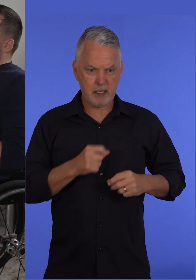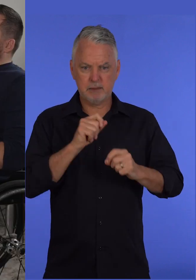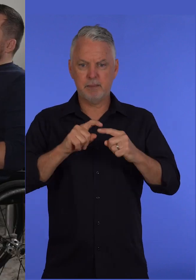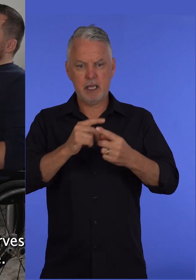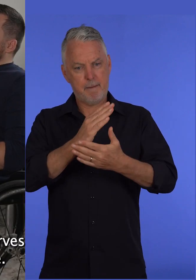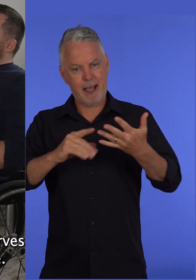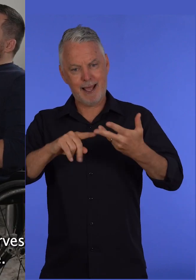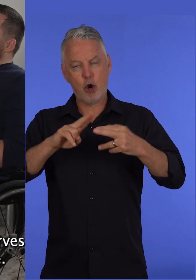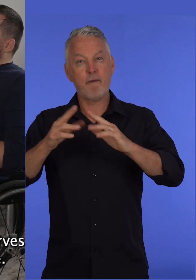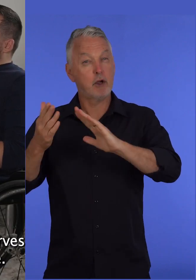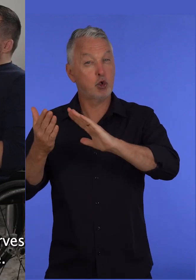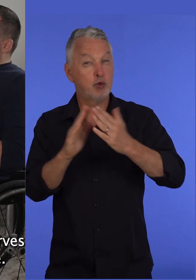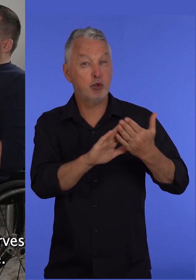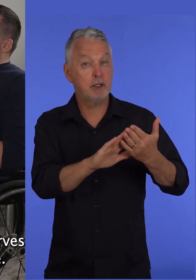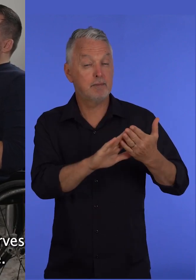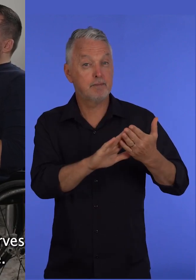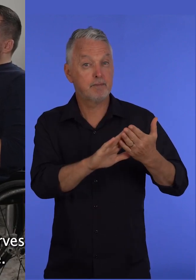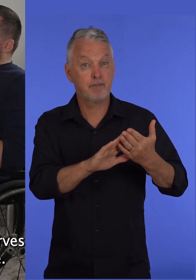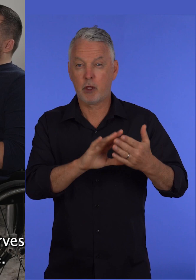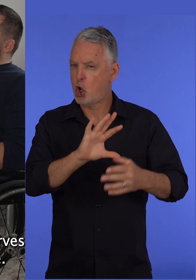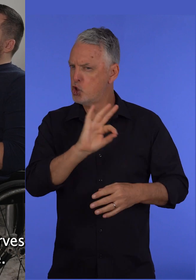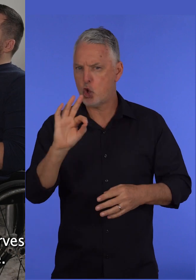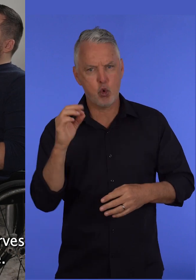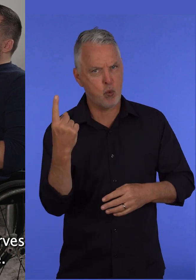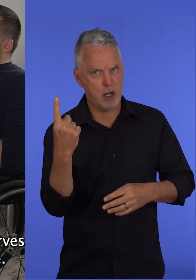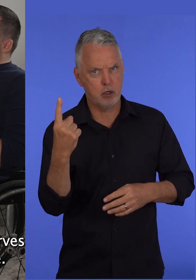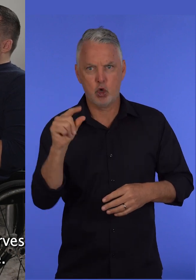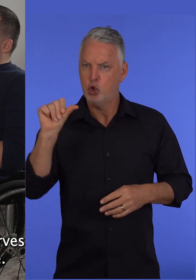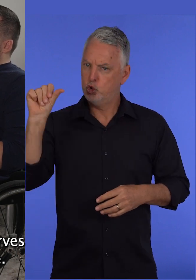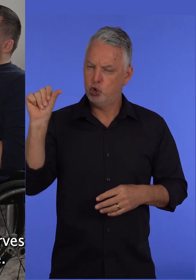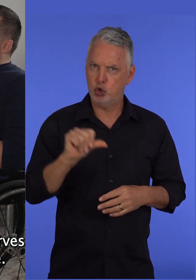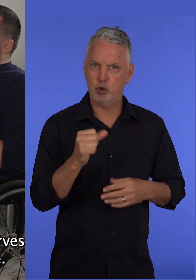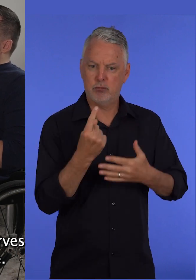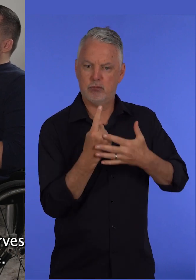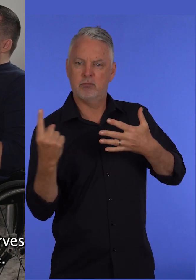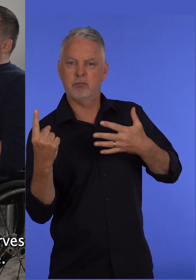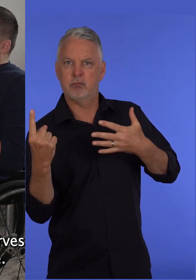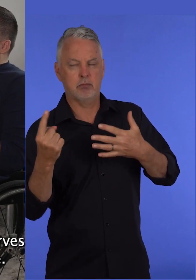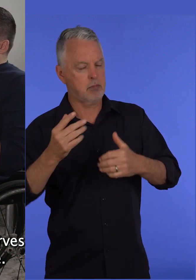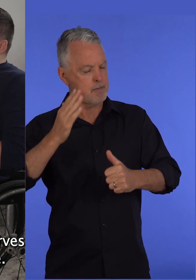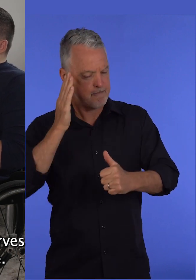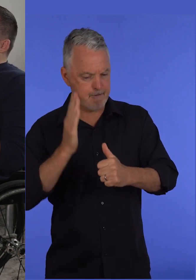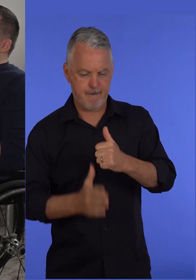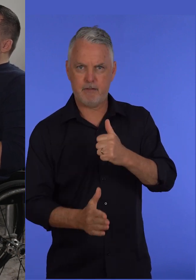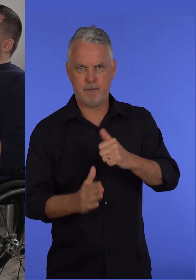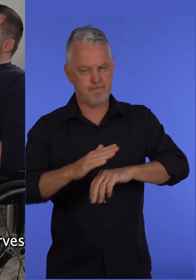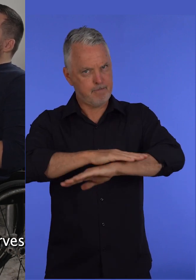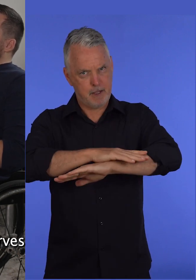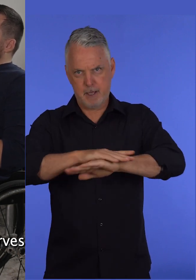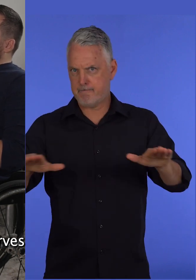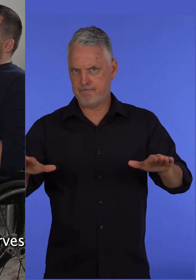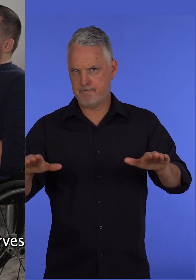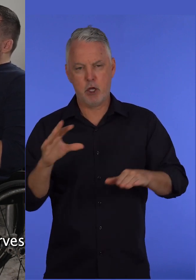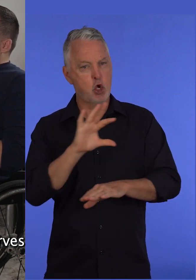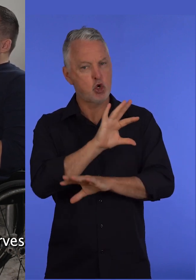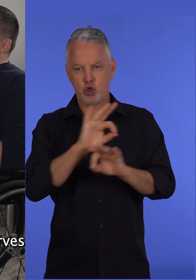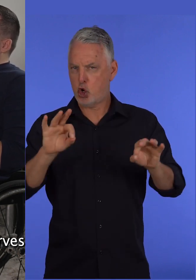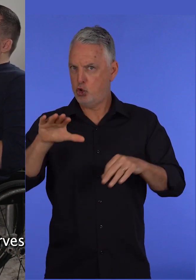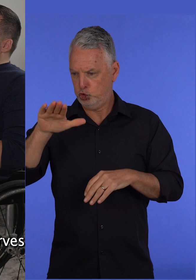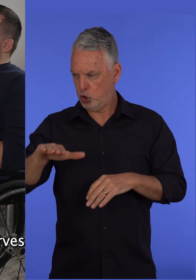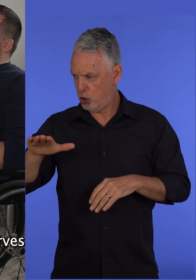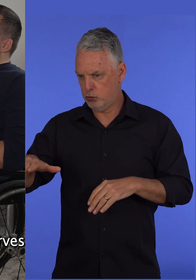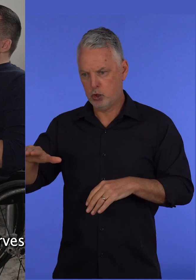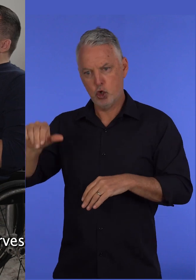community. No child in this country deserves to be living an isolated life. No child in this